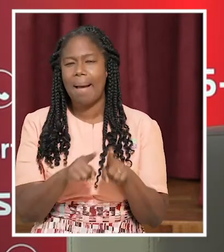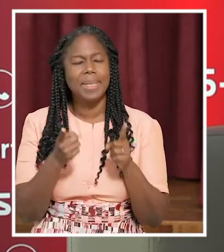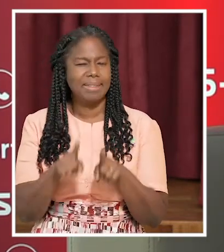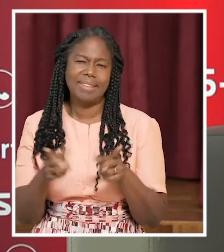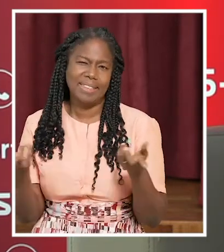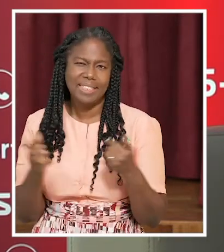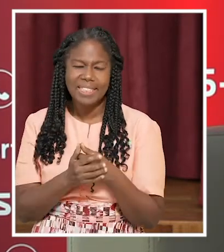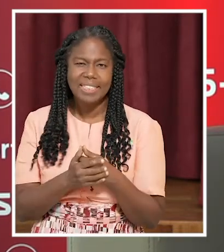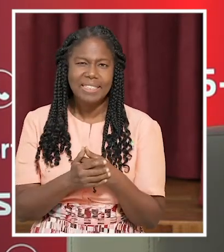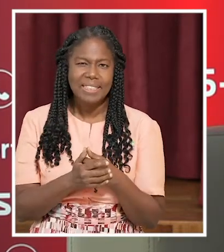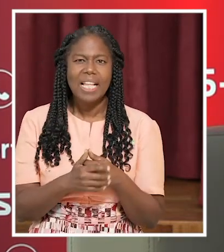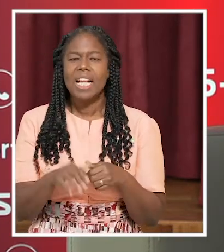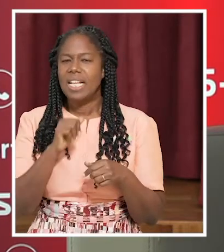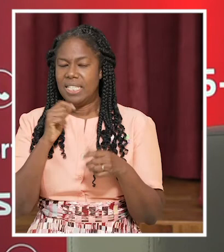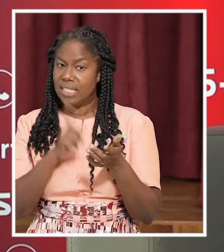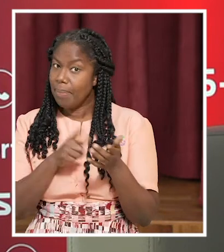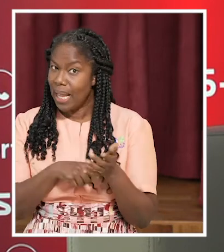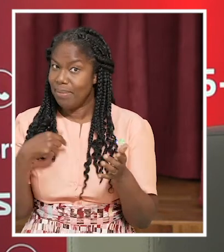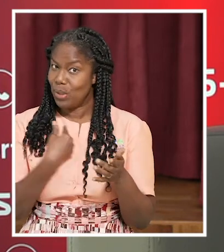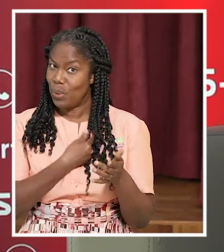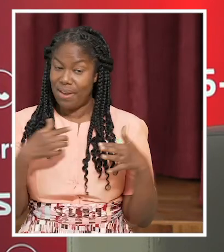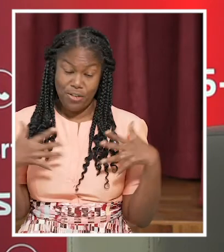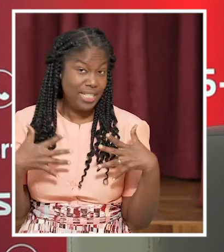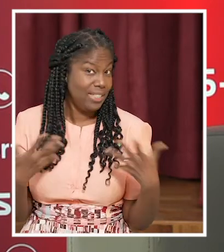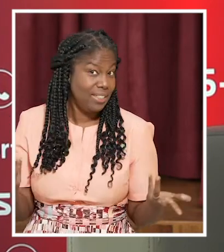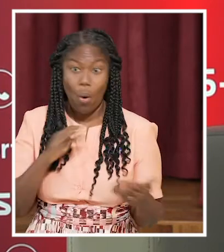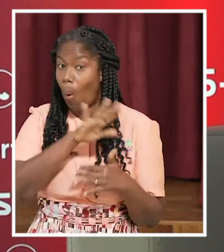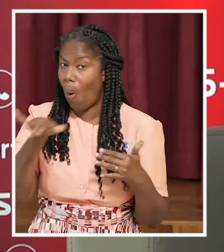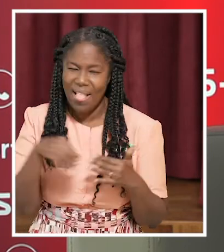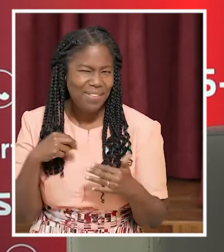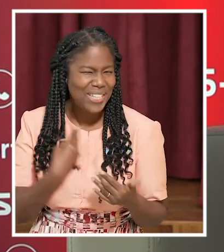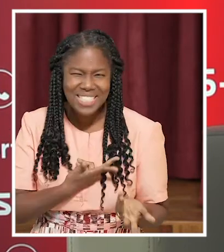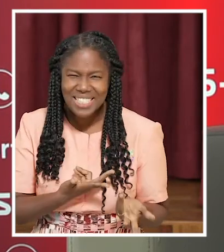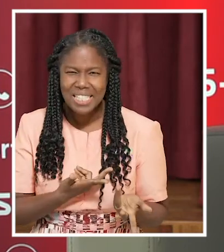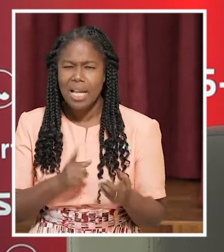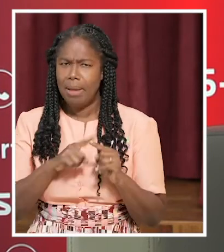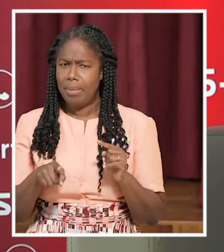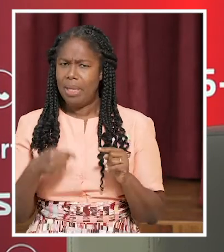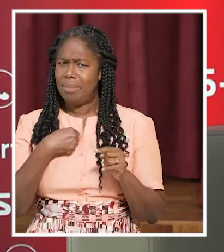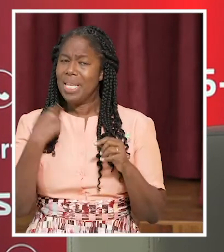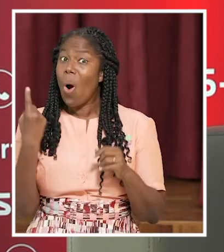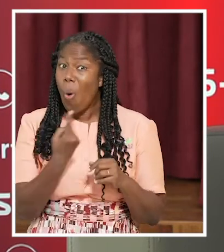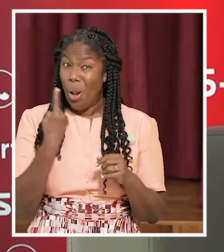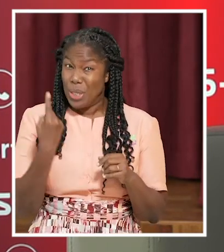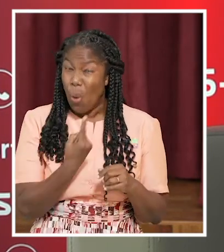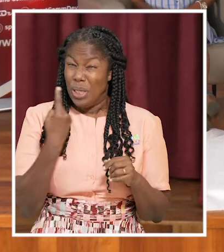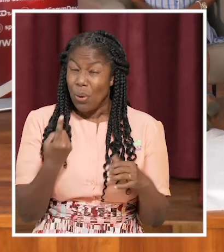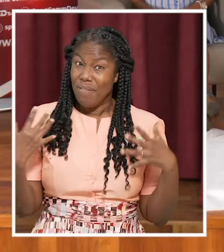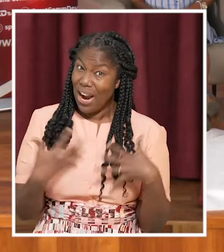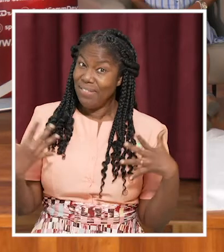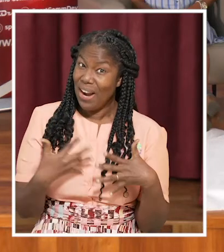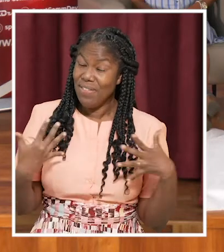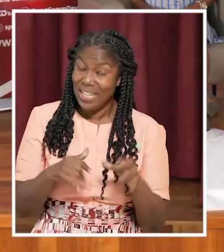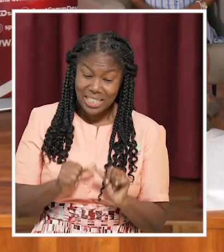not always, sometimes we are afraid, we are fearful. But am I in a constant state of fear? So Dr. Otello, would you